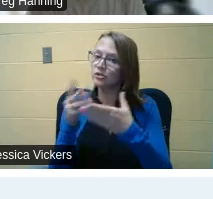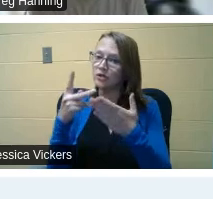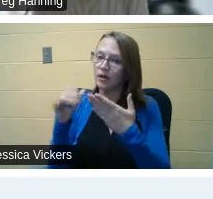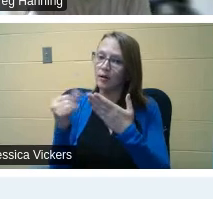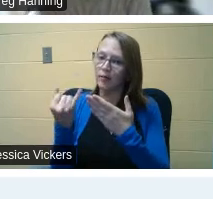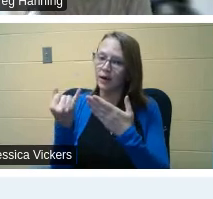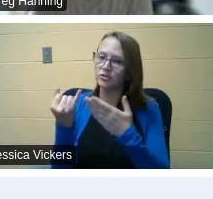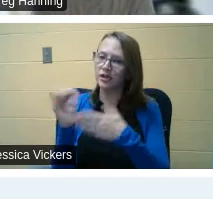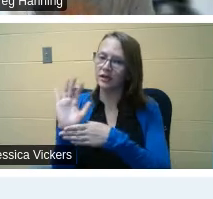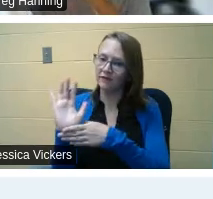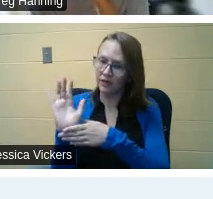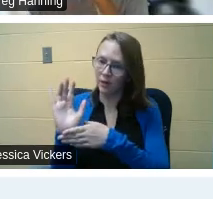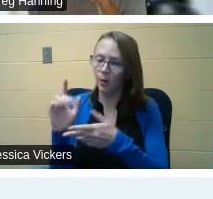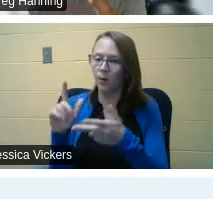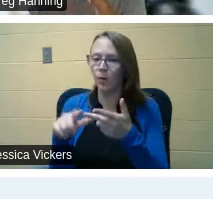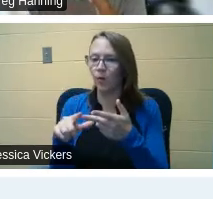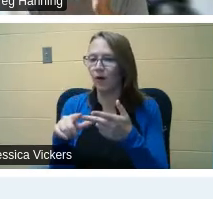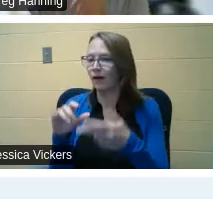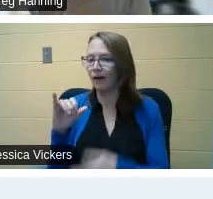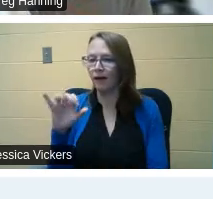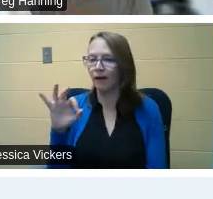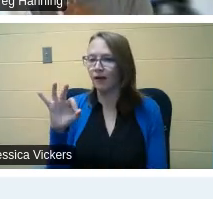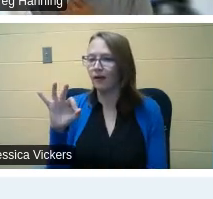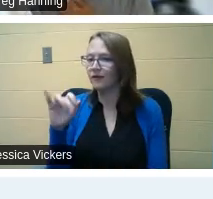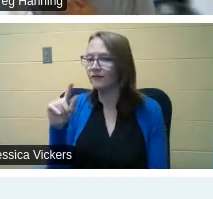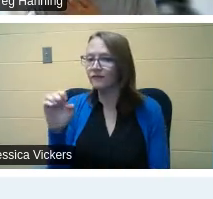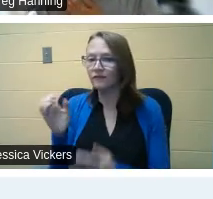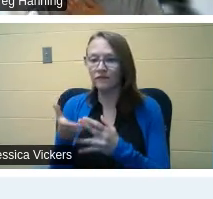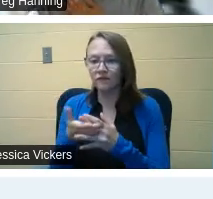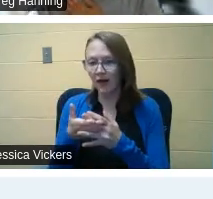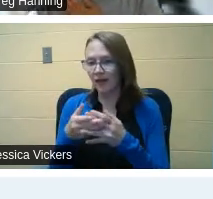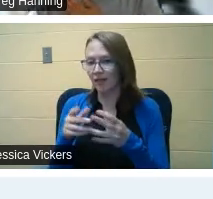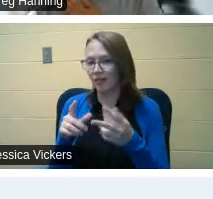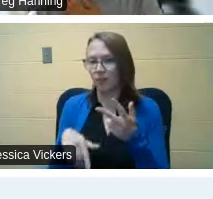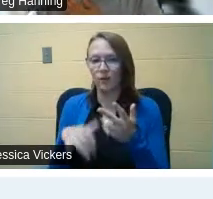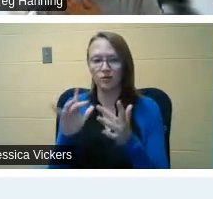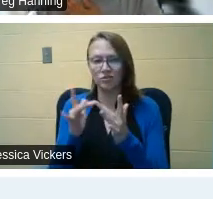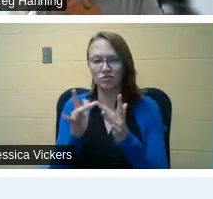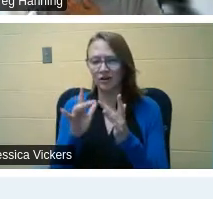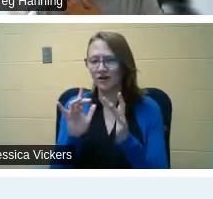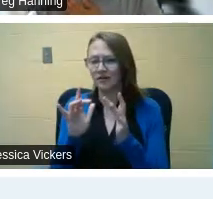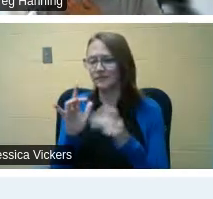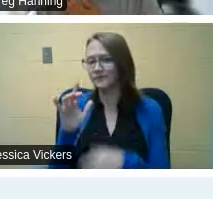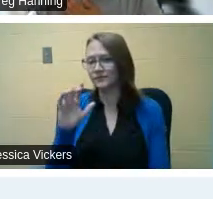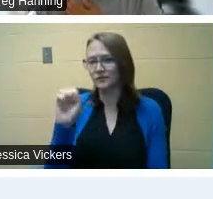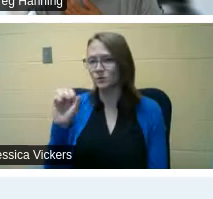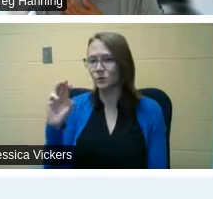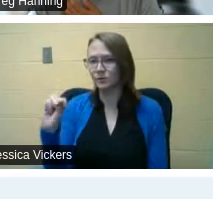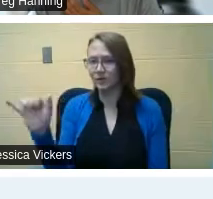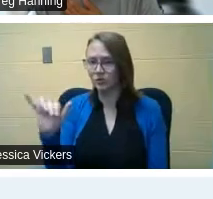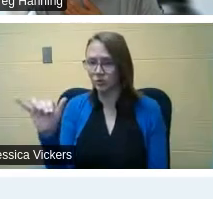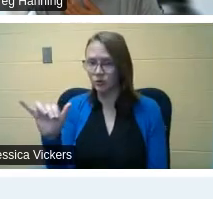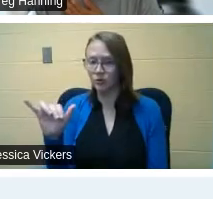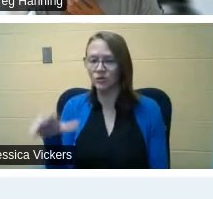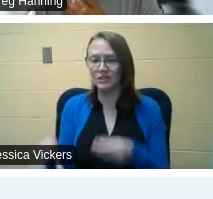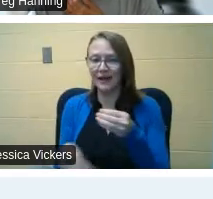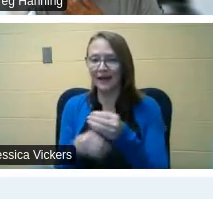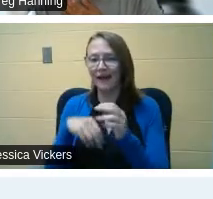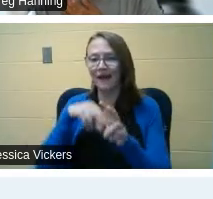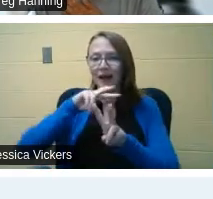video along with a file or a GIF. Or you can also share it on social media and tag us at OctoStudio app or